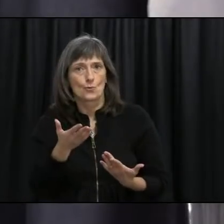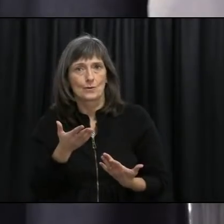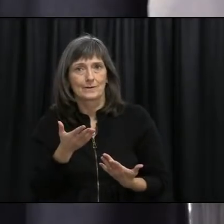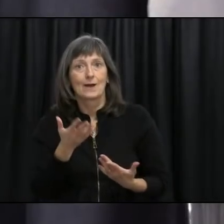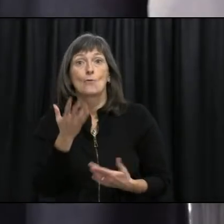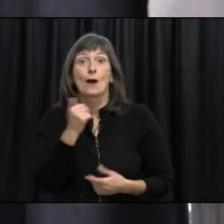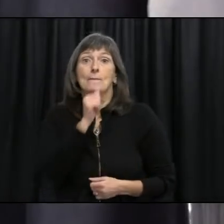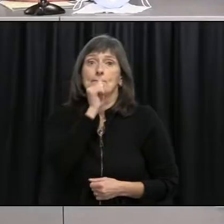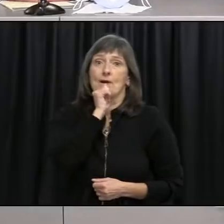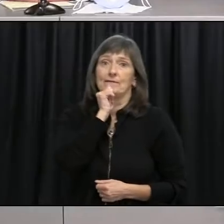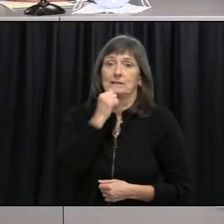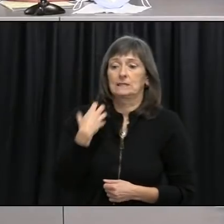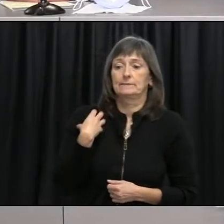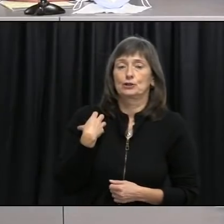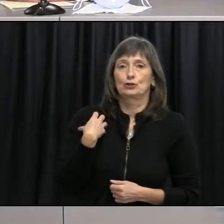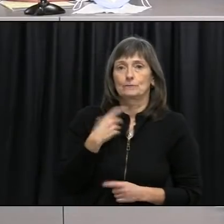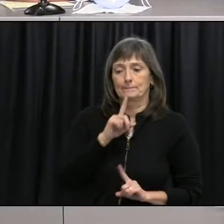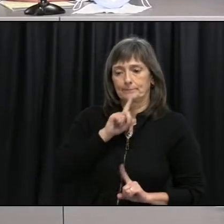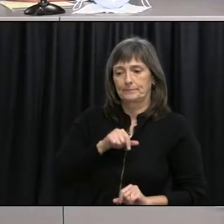Thank you.